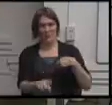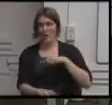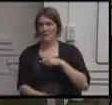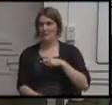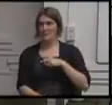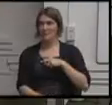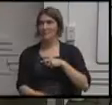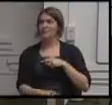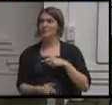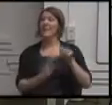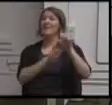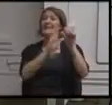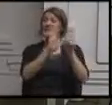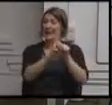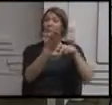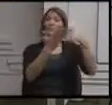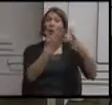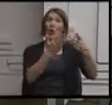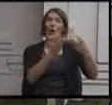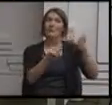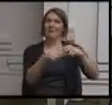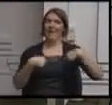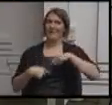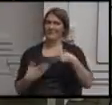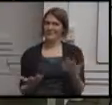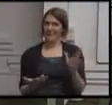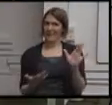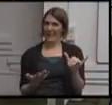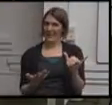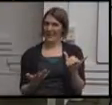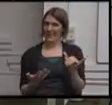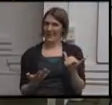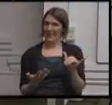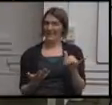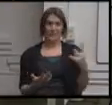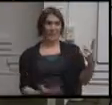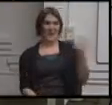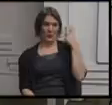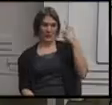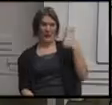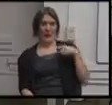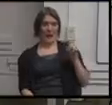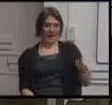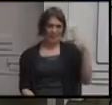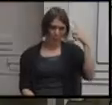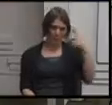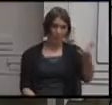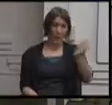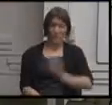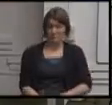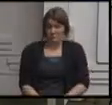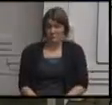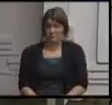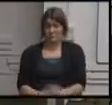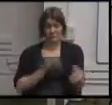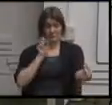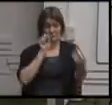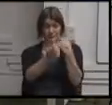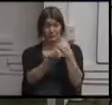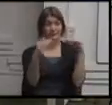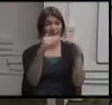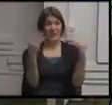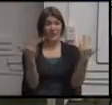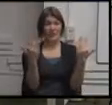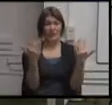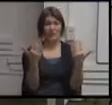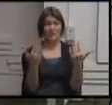are partners with you, and so the question that you asked of us is also a fair question to ask the administration